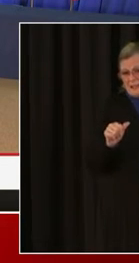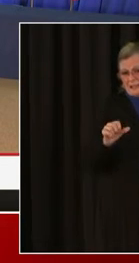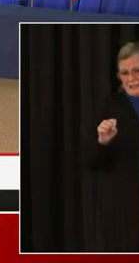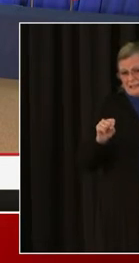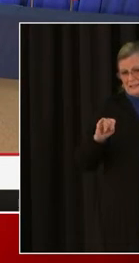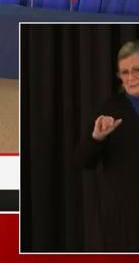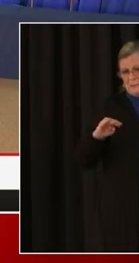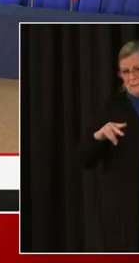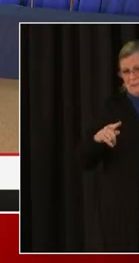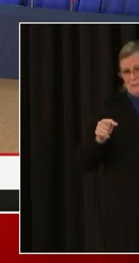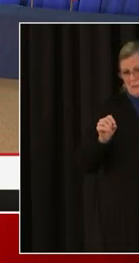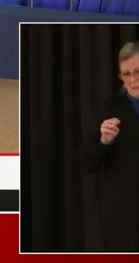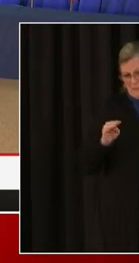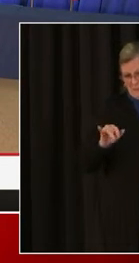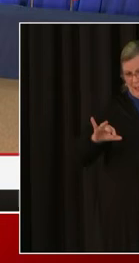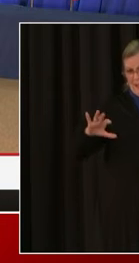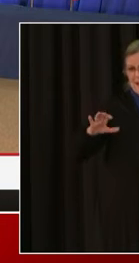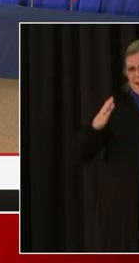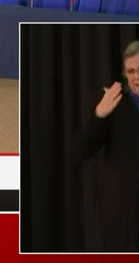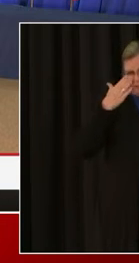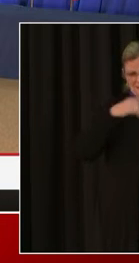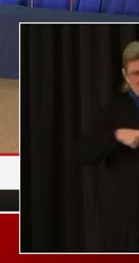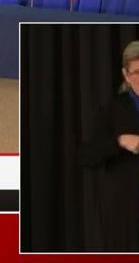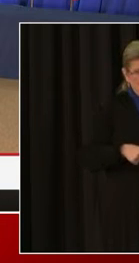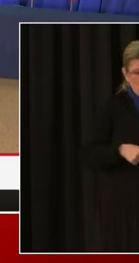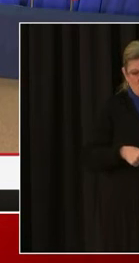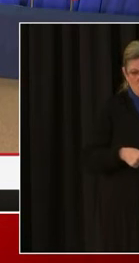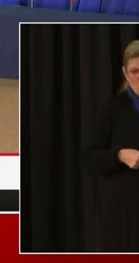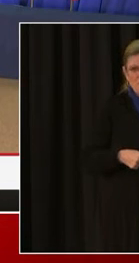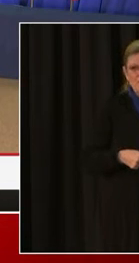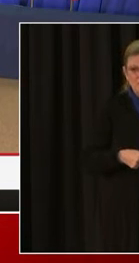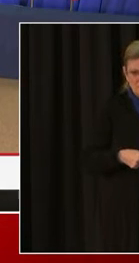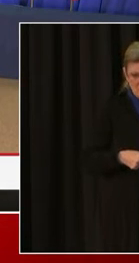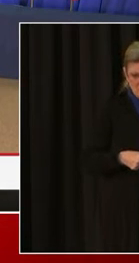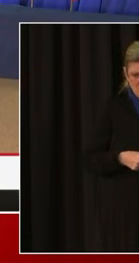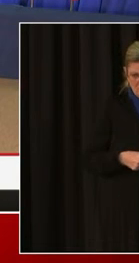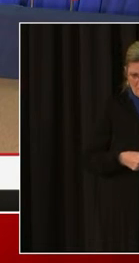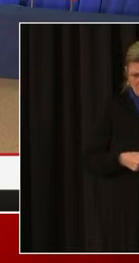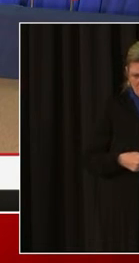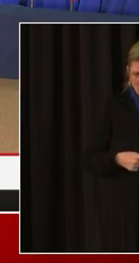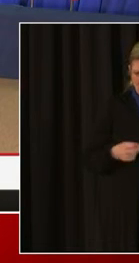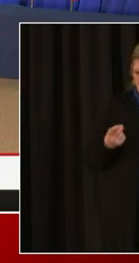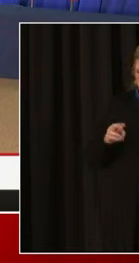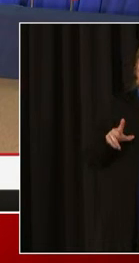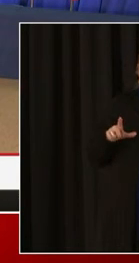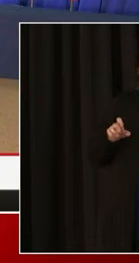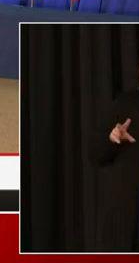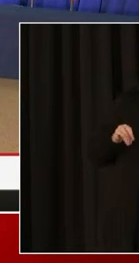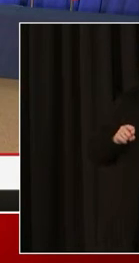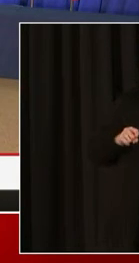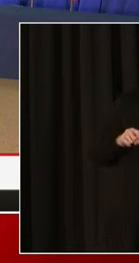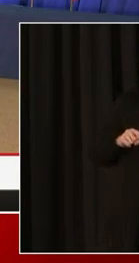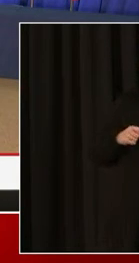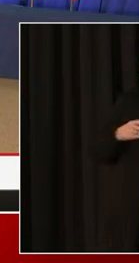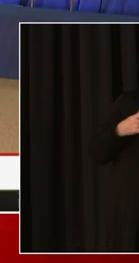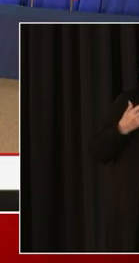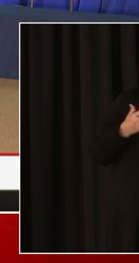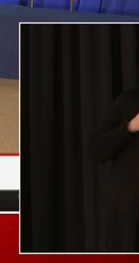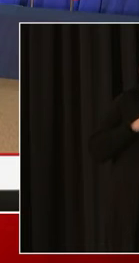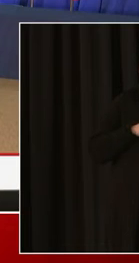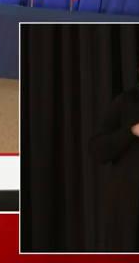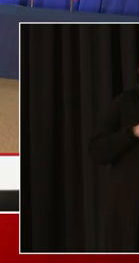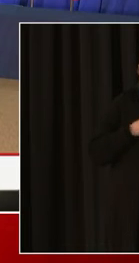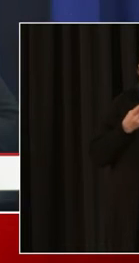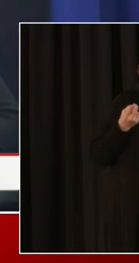of students, again, and teachers. Yeah, so Dr. Elliott can speak more to those details, but essentially at the